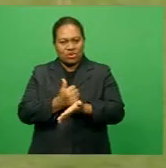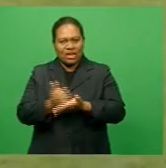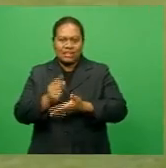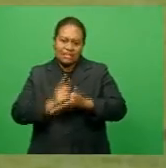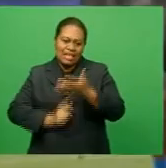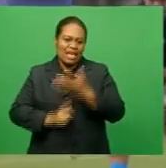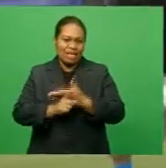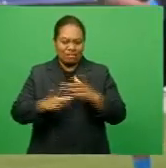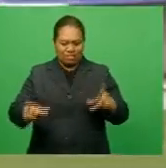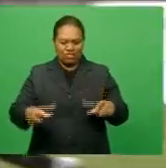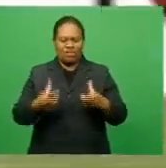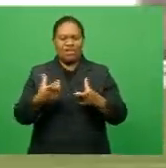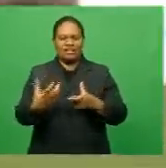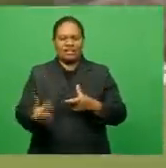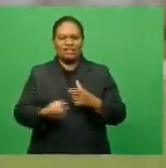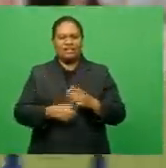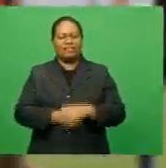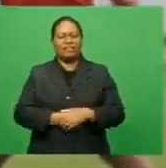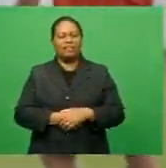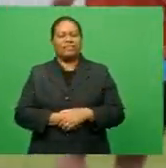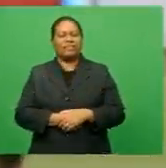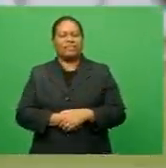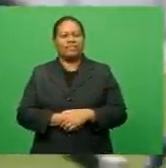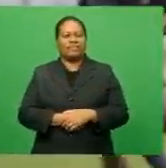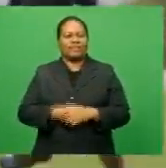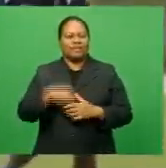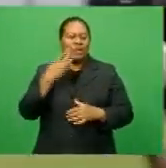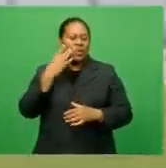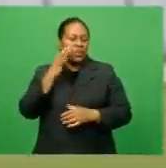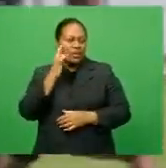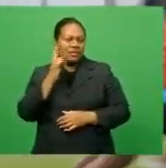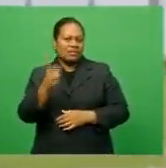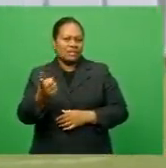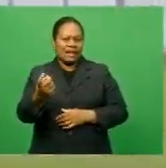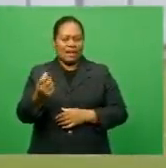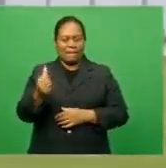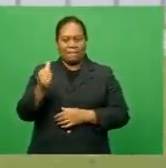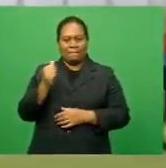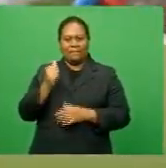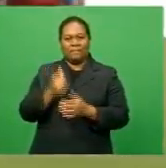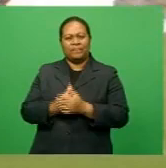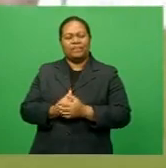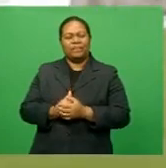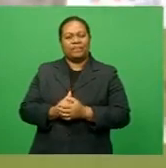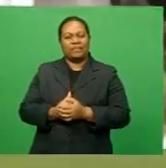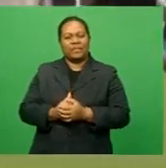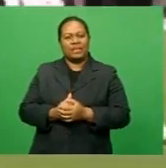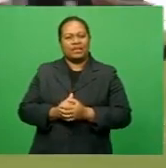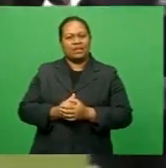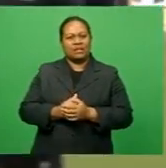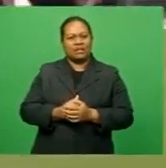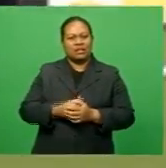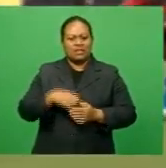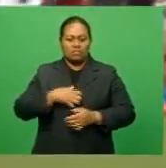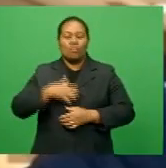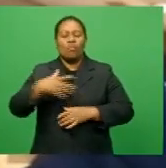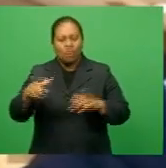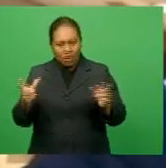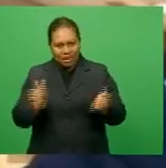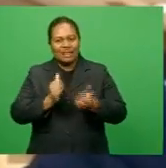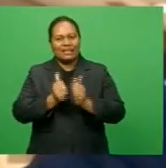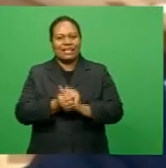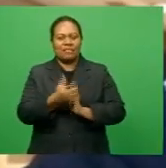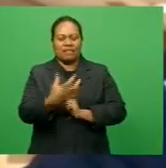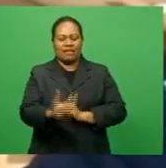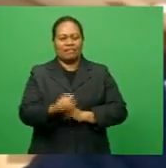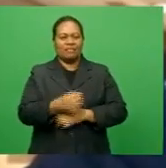situation. We'll come back and prepare for Italy and go and play Italy, then we'll come back and prepare for Scotland. Then there's one more game. So